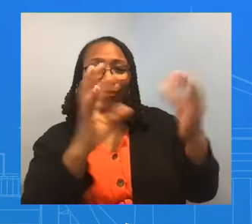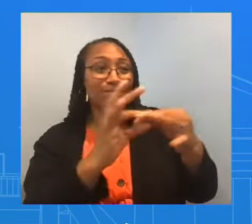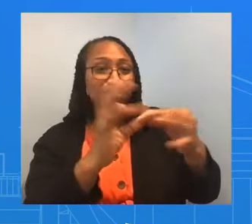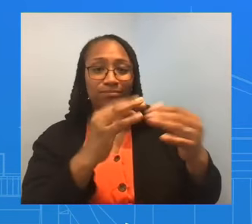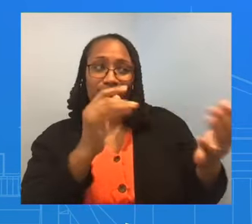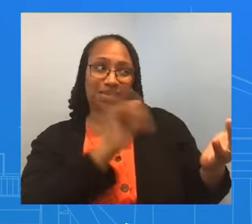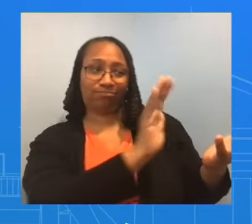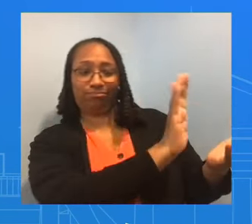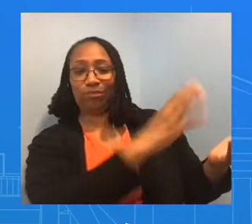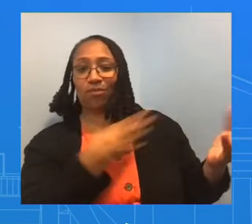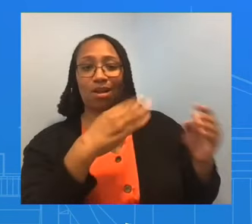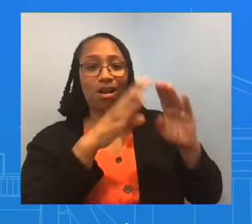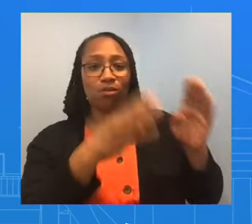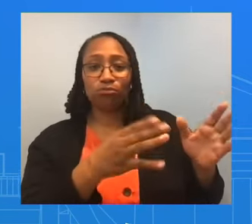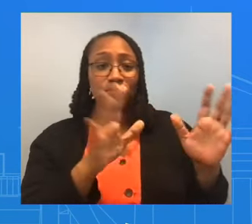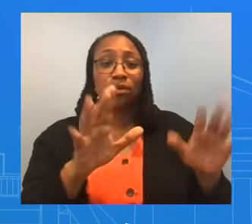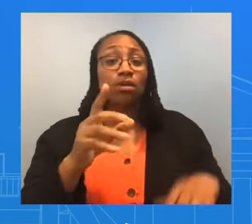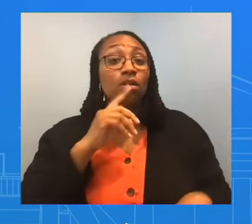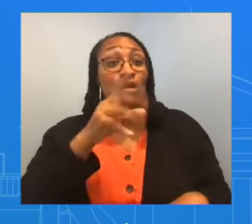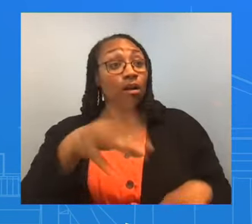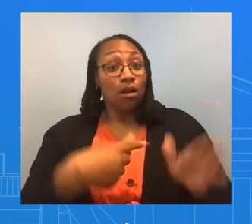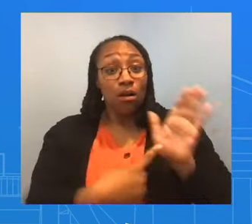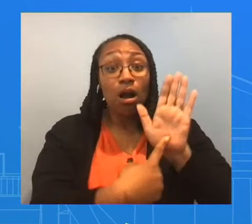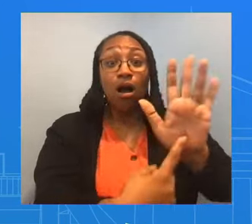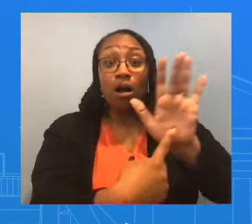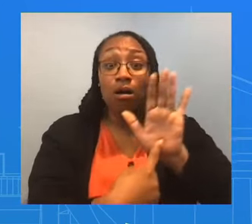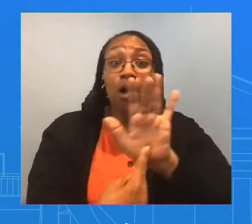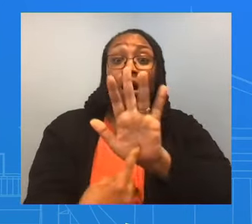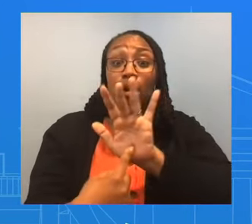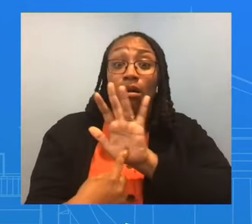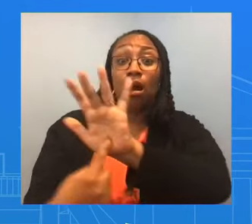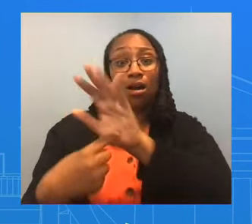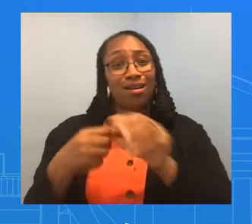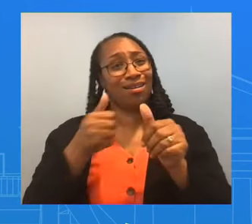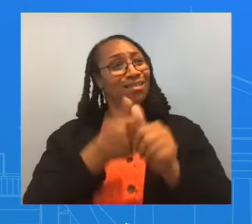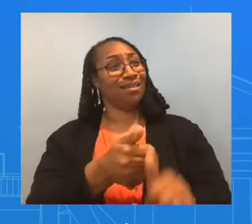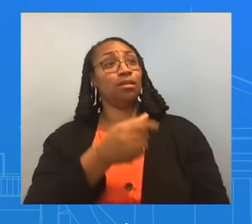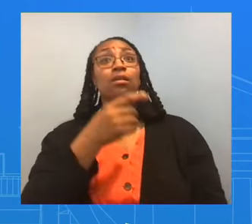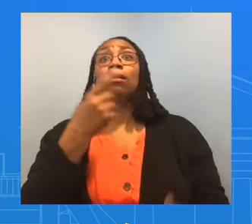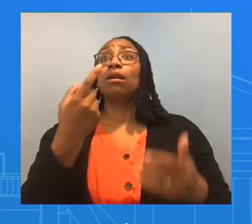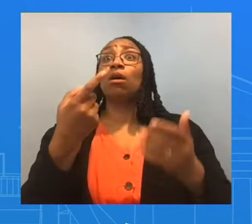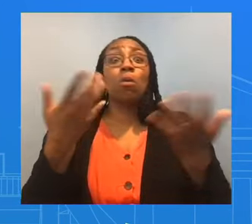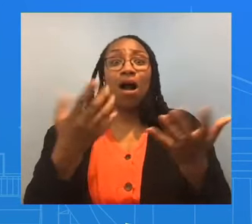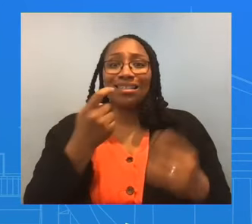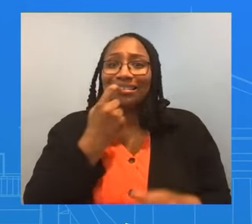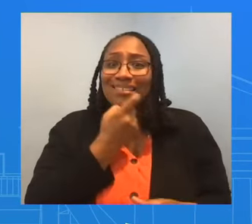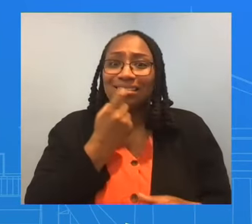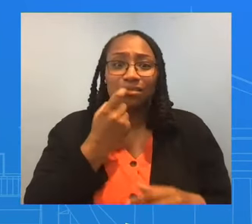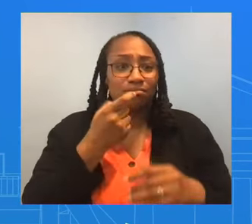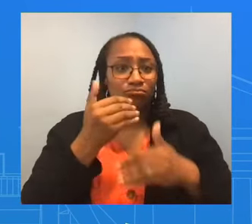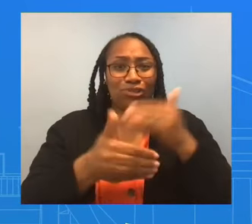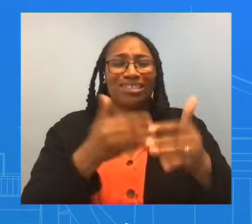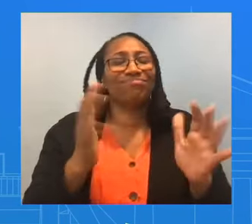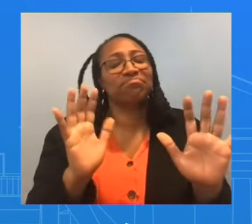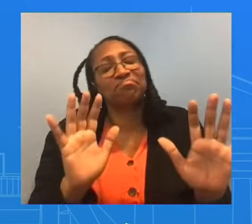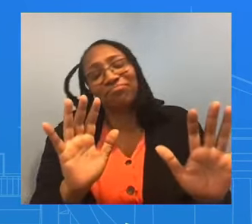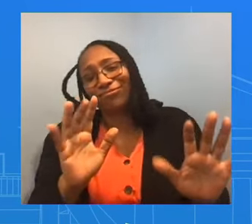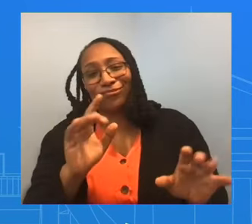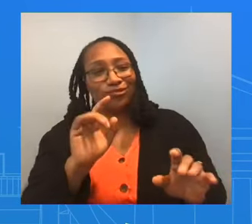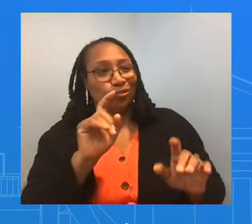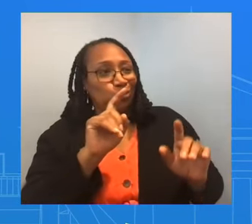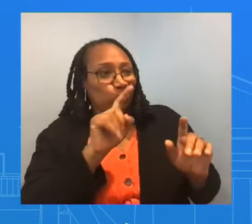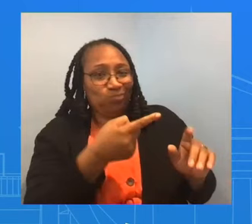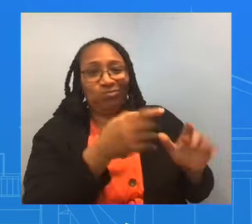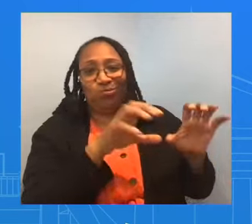related dental procedure. So again, this is a routine dental procedure. As we've stated, you all have read the president's physician's